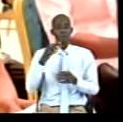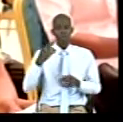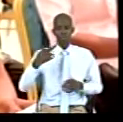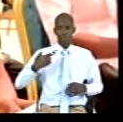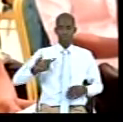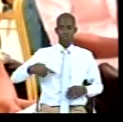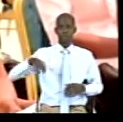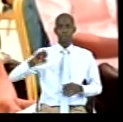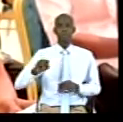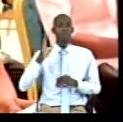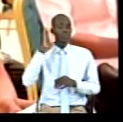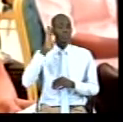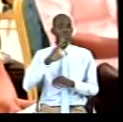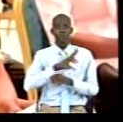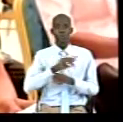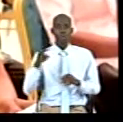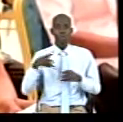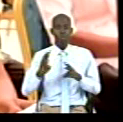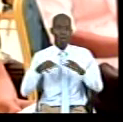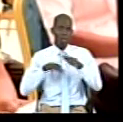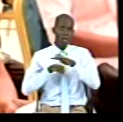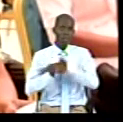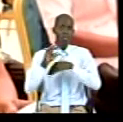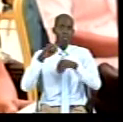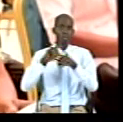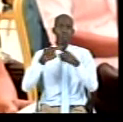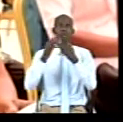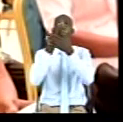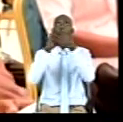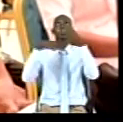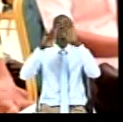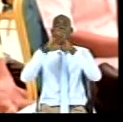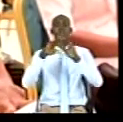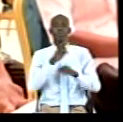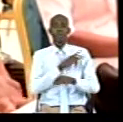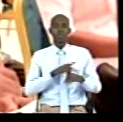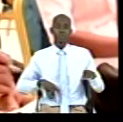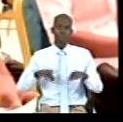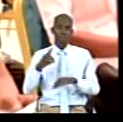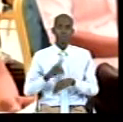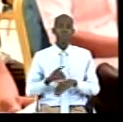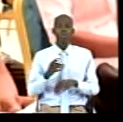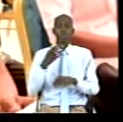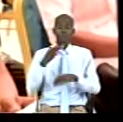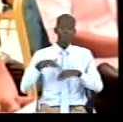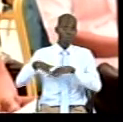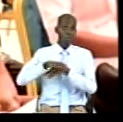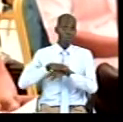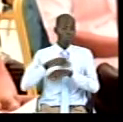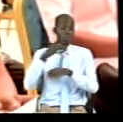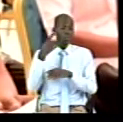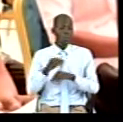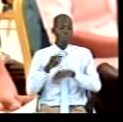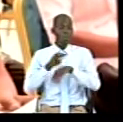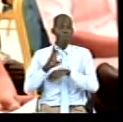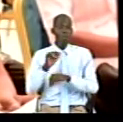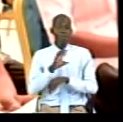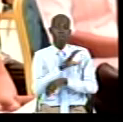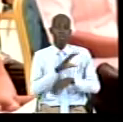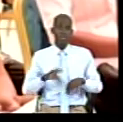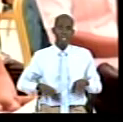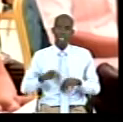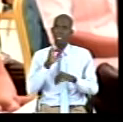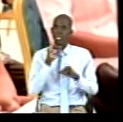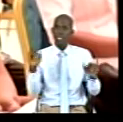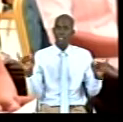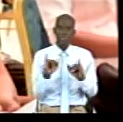wise enter into the kingdom of heaven. The message of Christ is still the same. The commandment of Christ